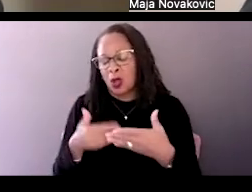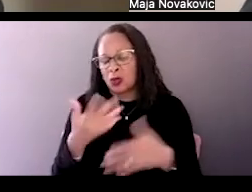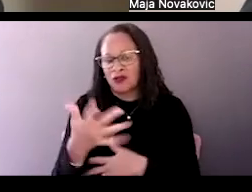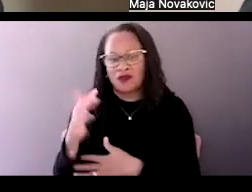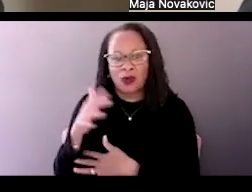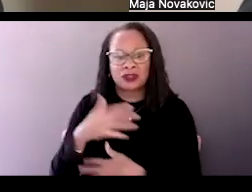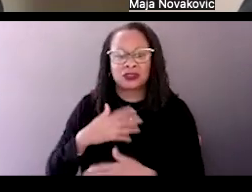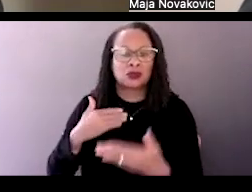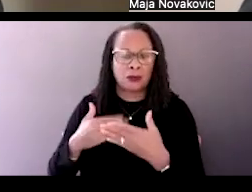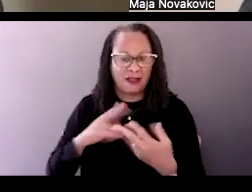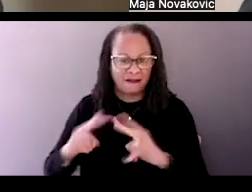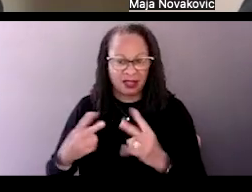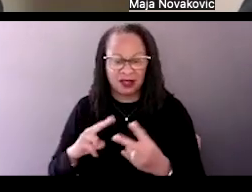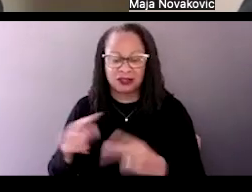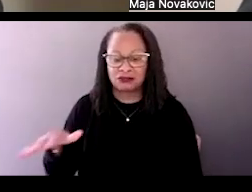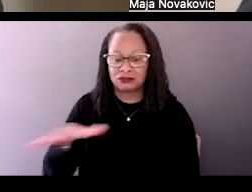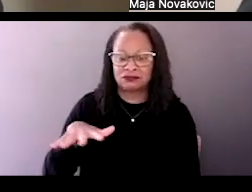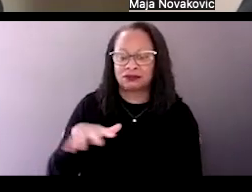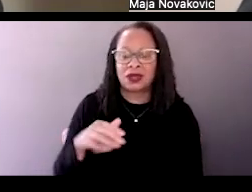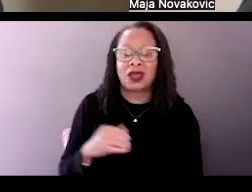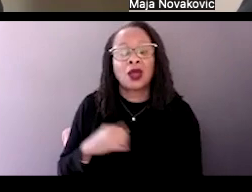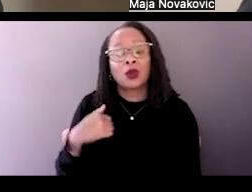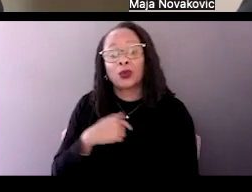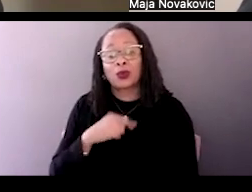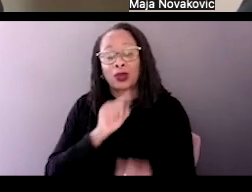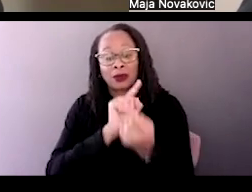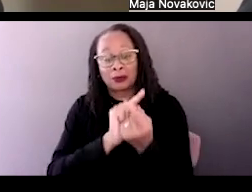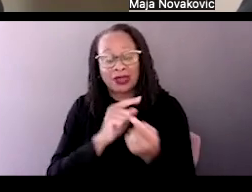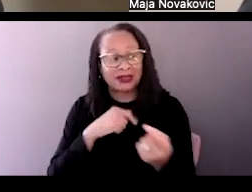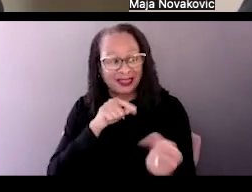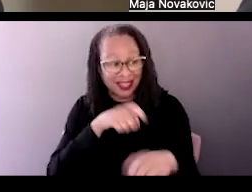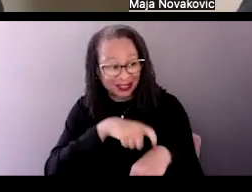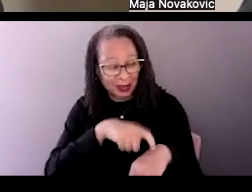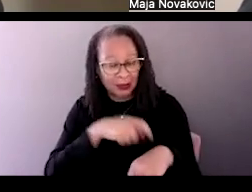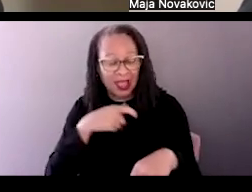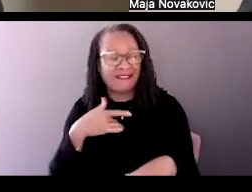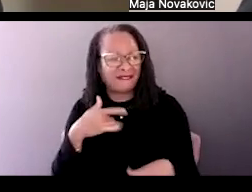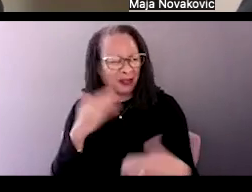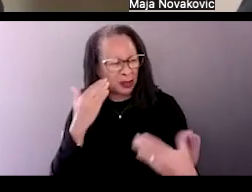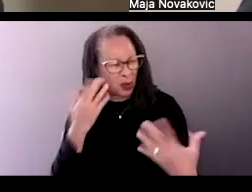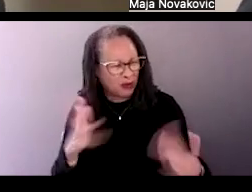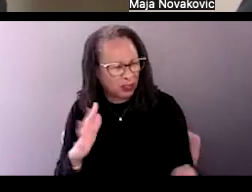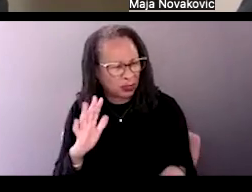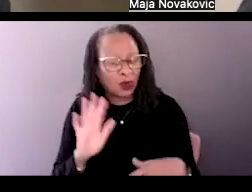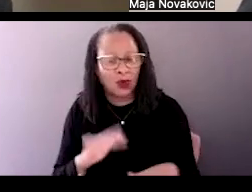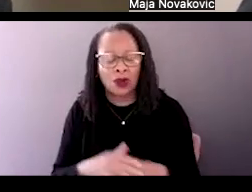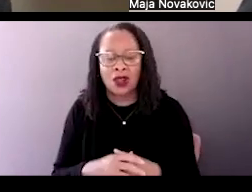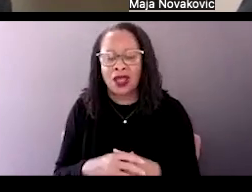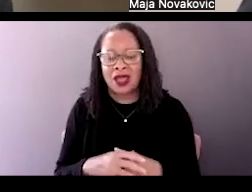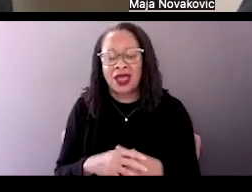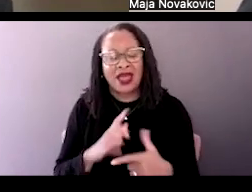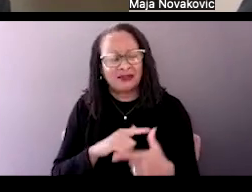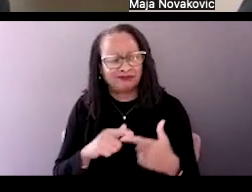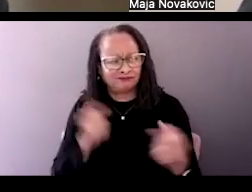village. Since we met, I had a feeling I knew him and